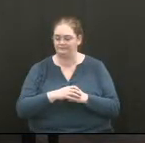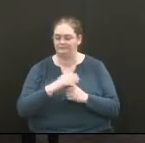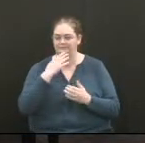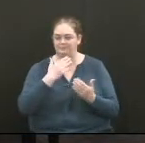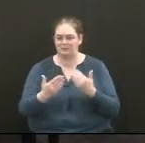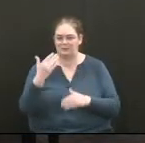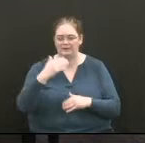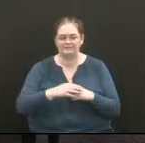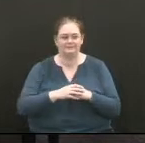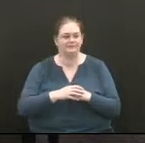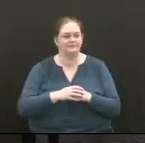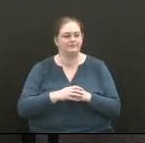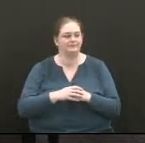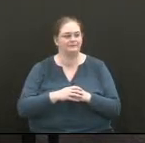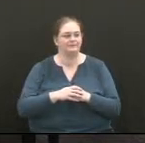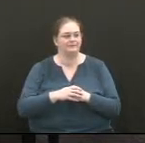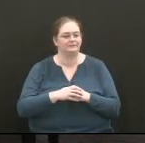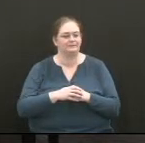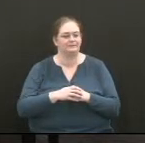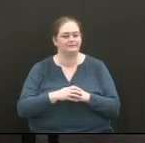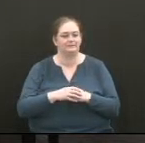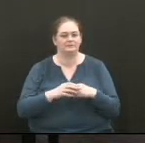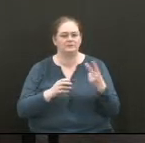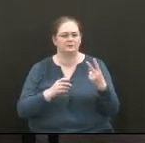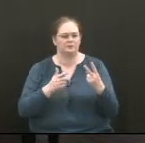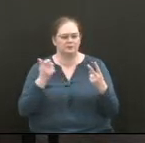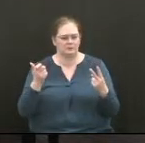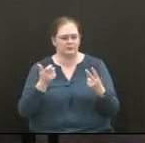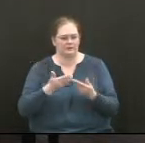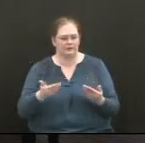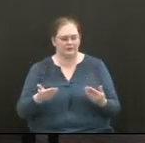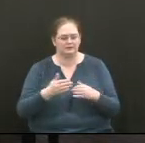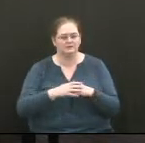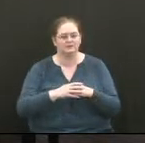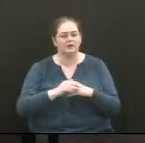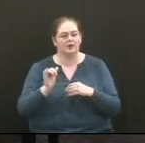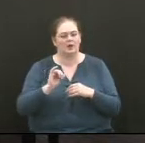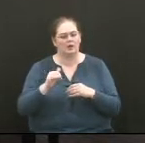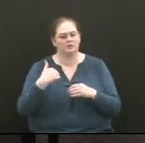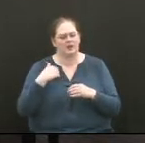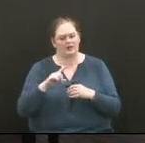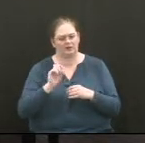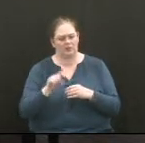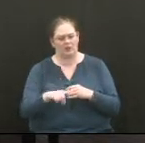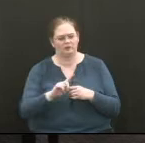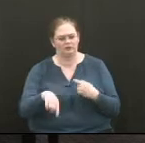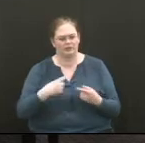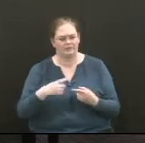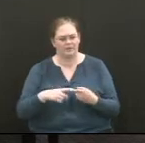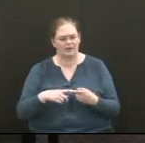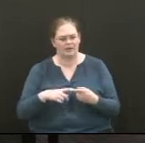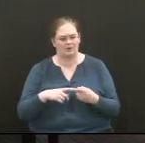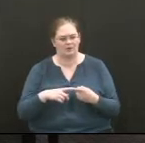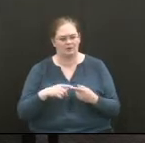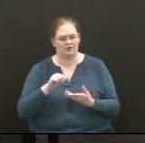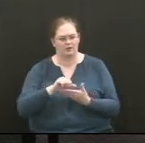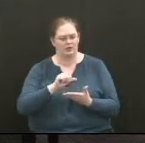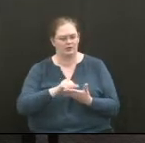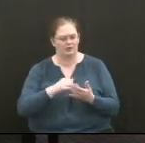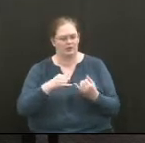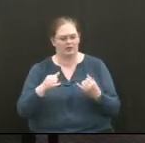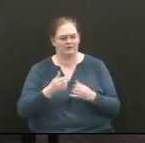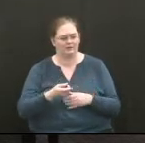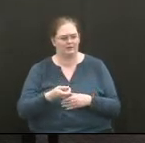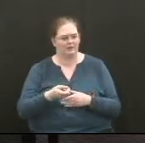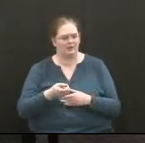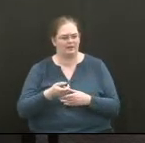Morning. Good morning. Two quick things. I also had a question about an agenda item from